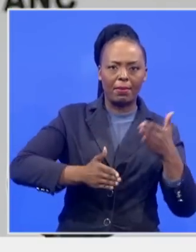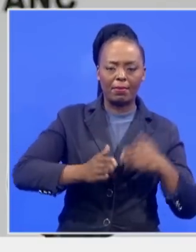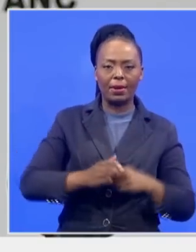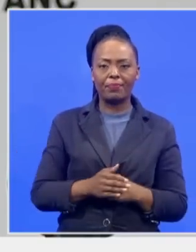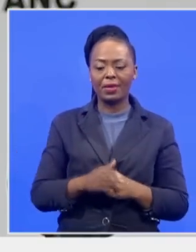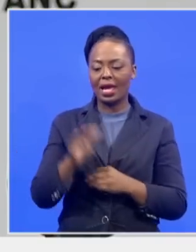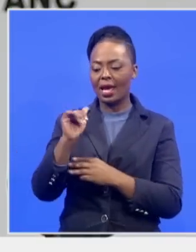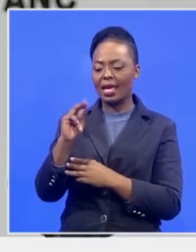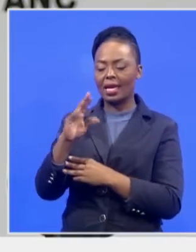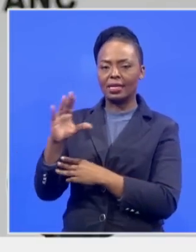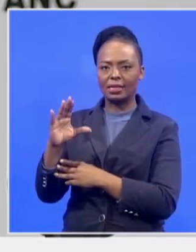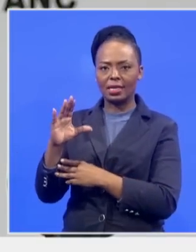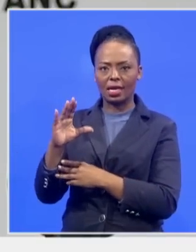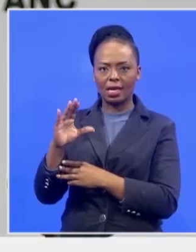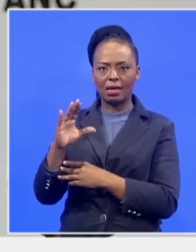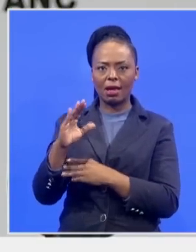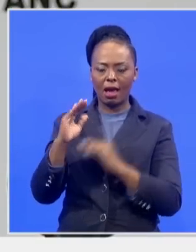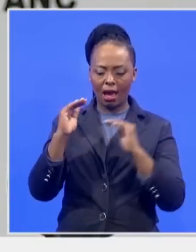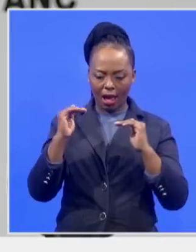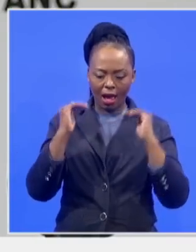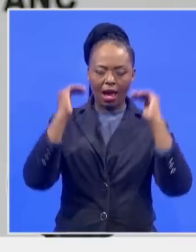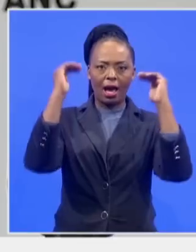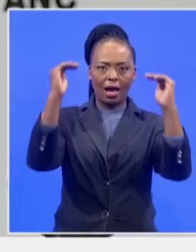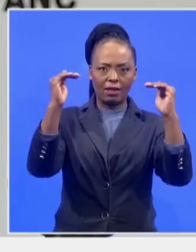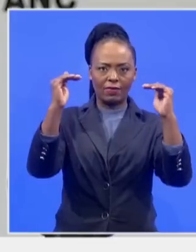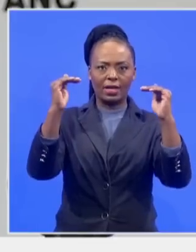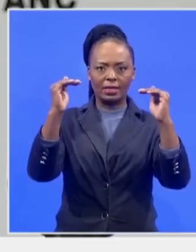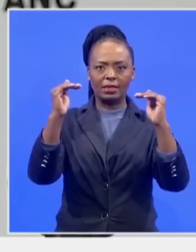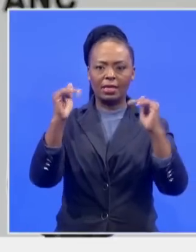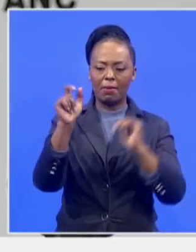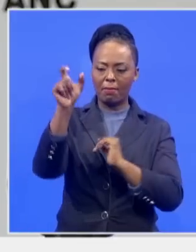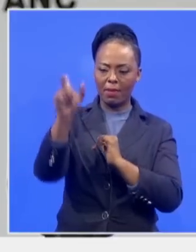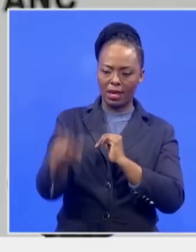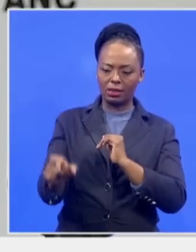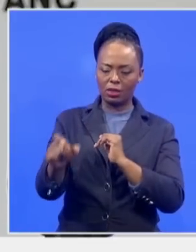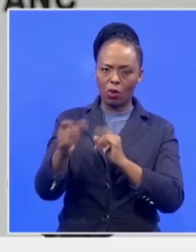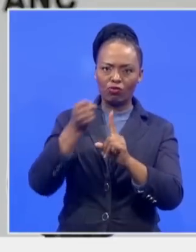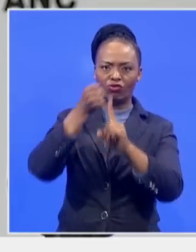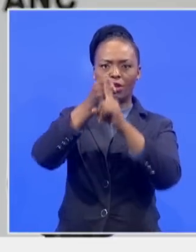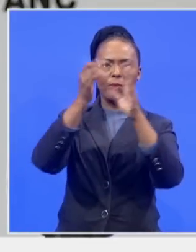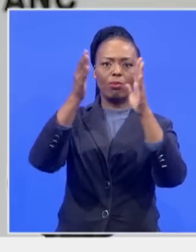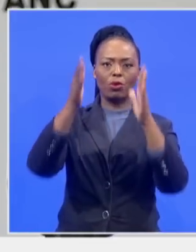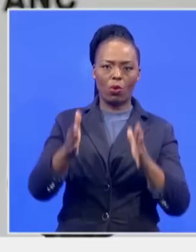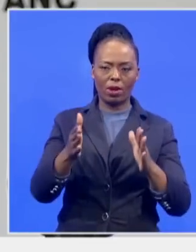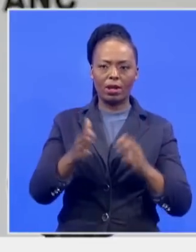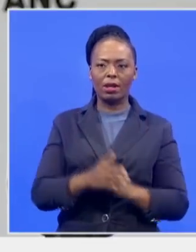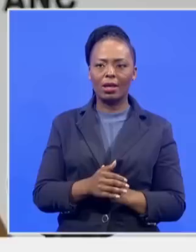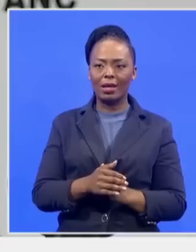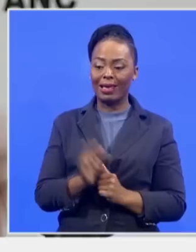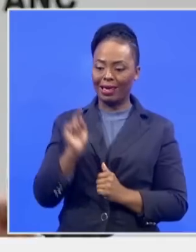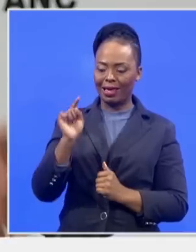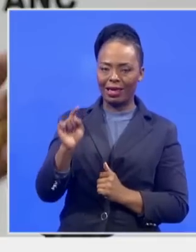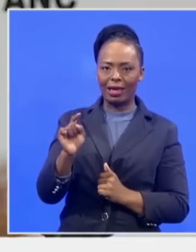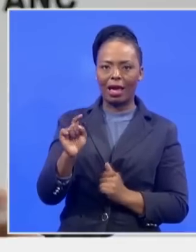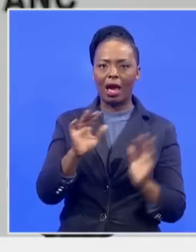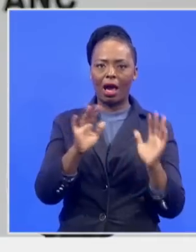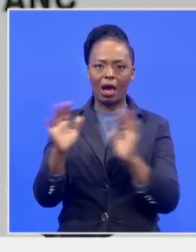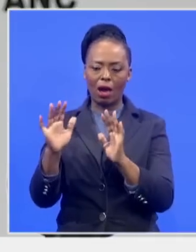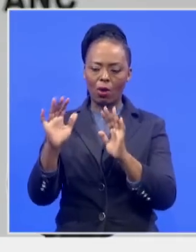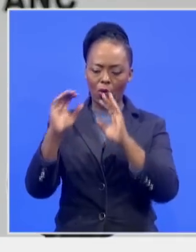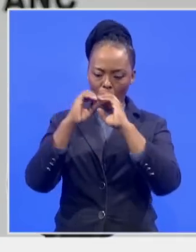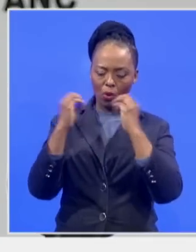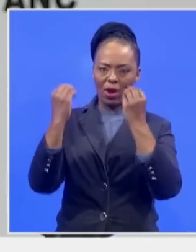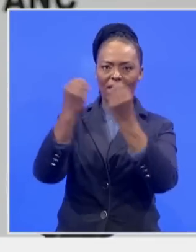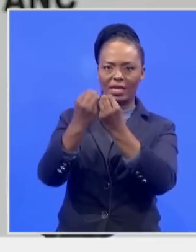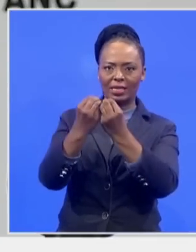needs a proper advice and a champion in that regard, in the form of the organization called the